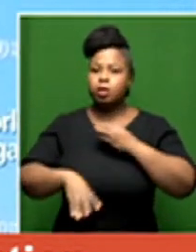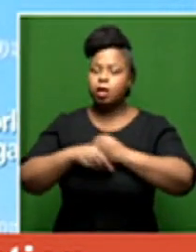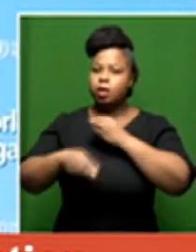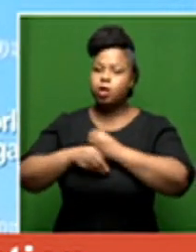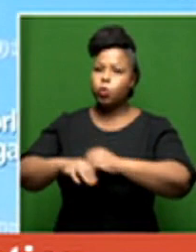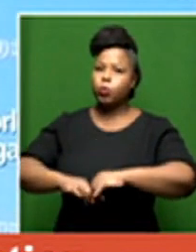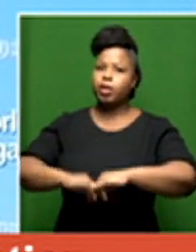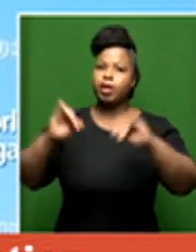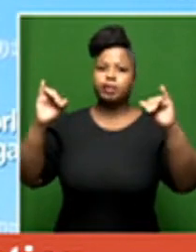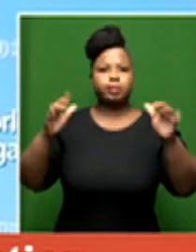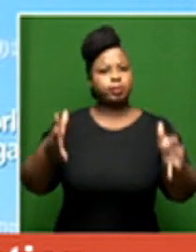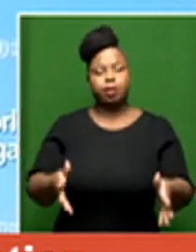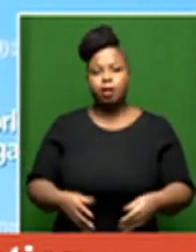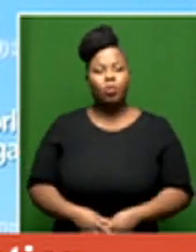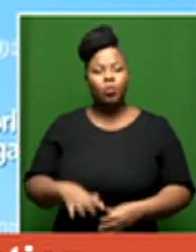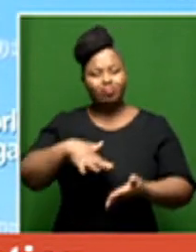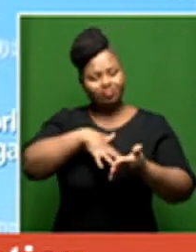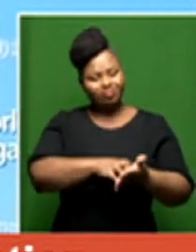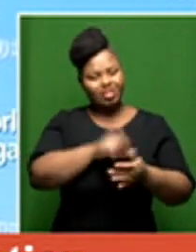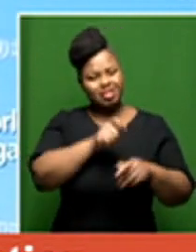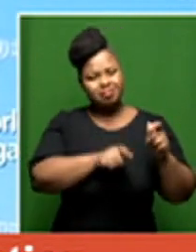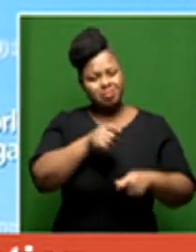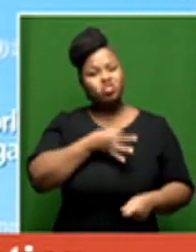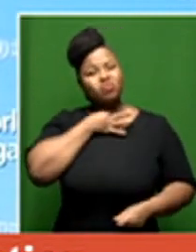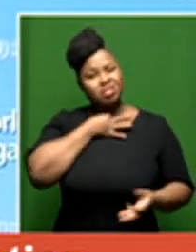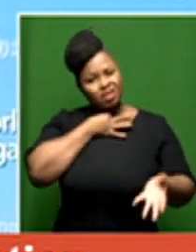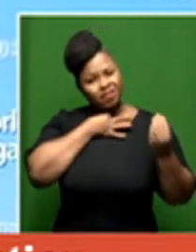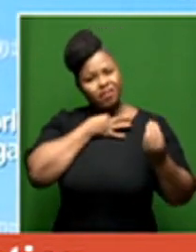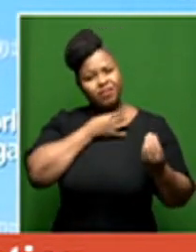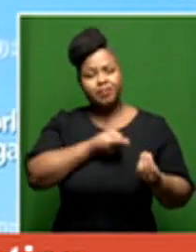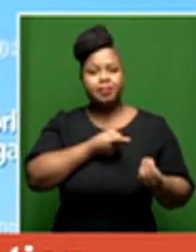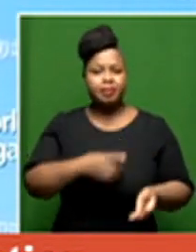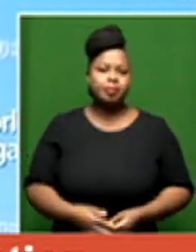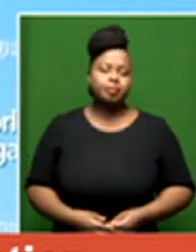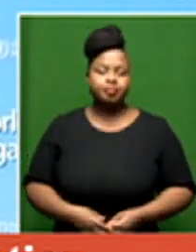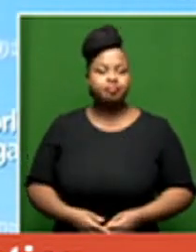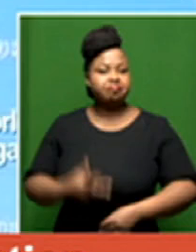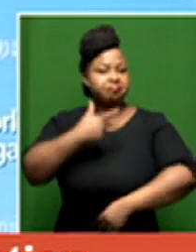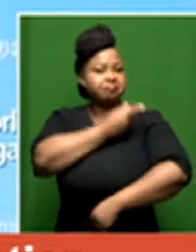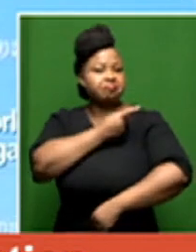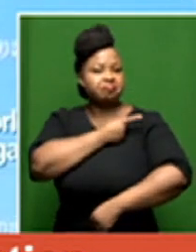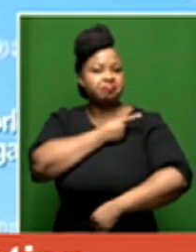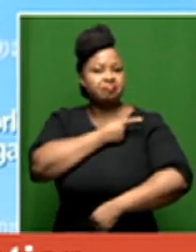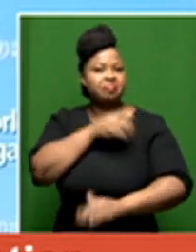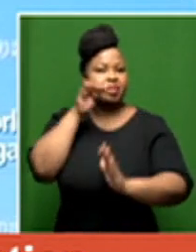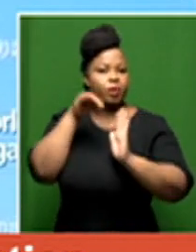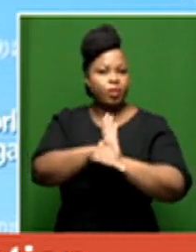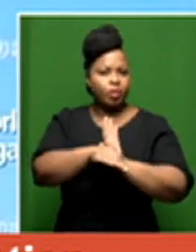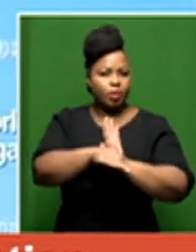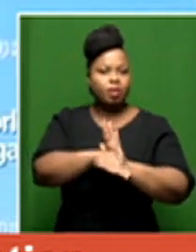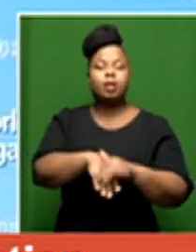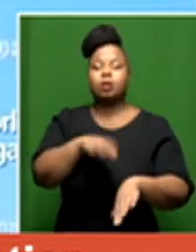the fire, putting vulnerable people at risk. When vaccination coverage goes down,